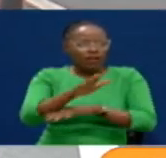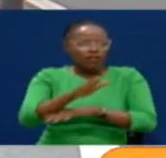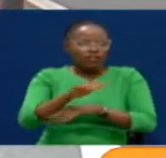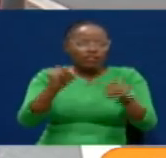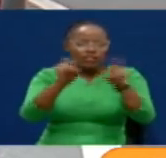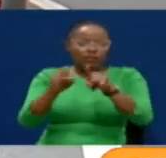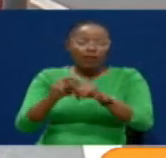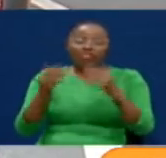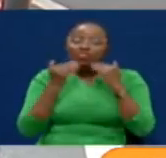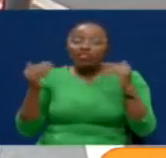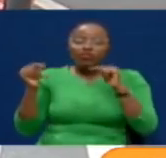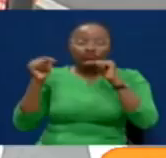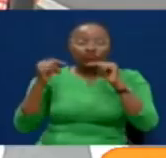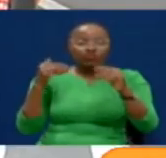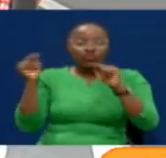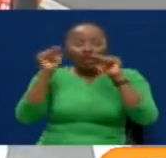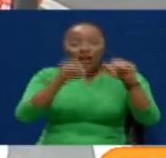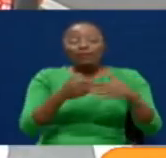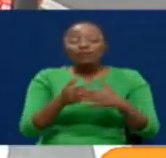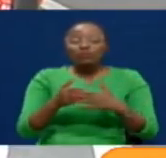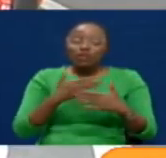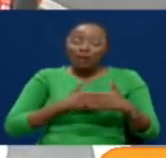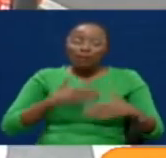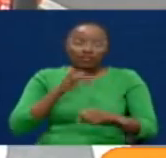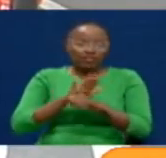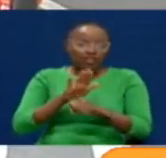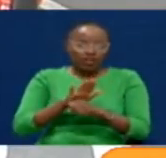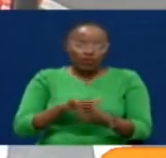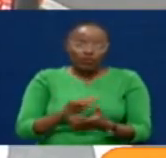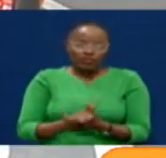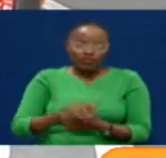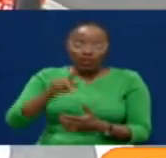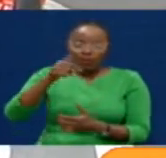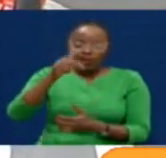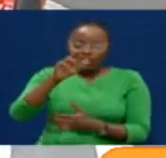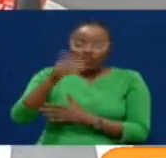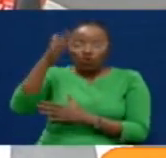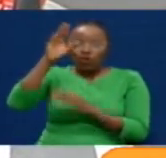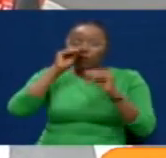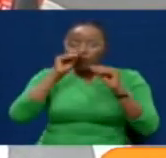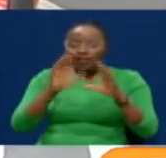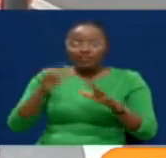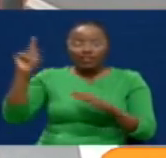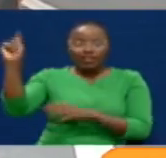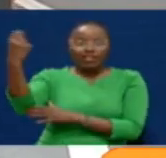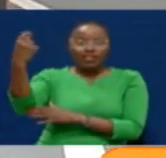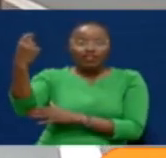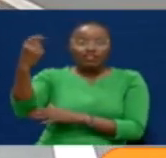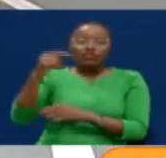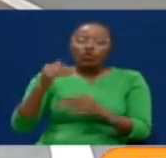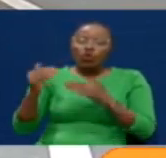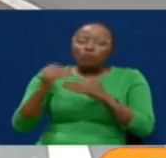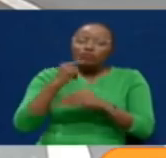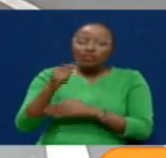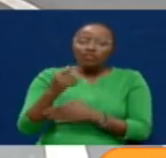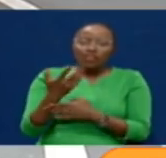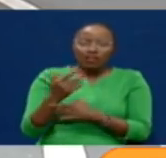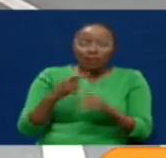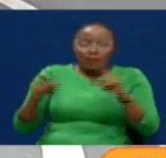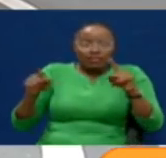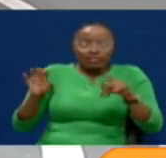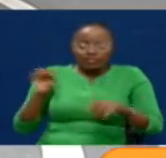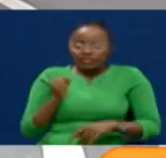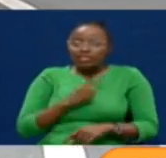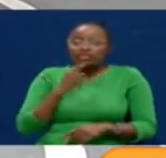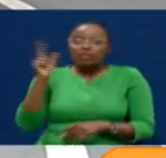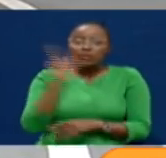But thanks for coming on, man. Eh? Thank you. Anytime, Jeff. Appreciate it, man. Asante. No, really, very Patrick. God bless Asante. Kenya. God bless Kenya. God bless I was about Kenya. To say that, yeah. but the senator has said it,